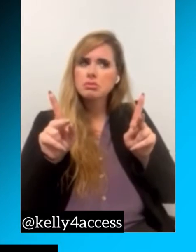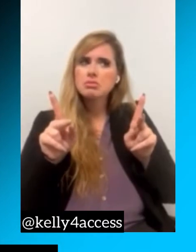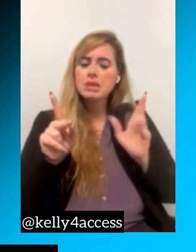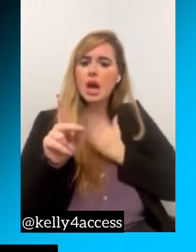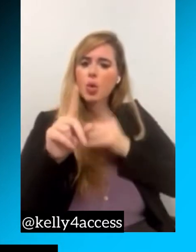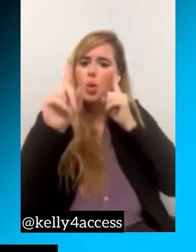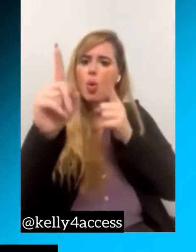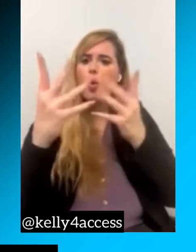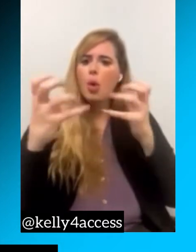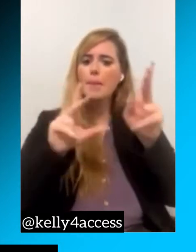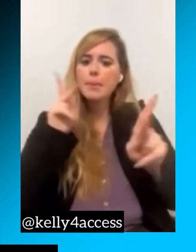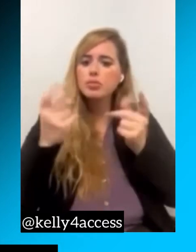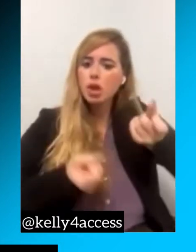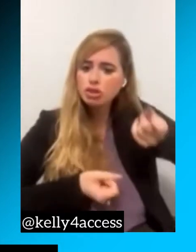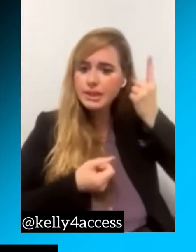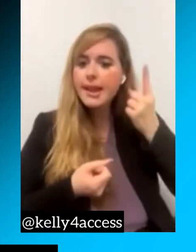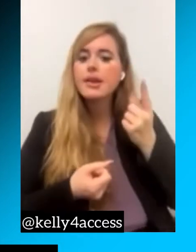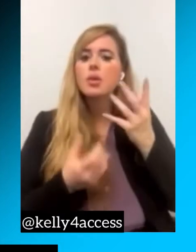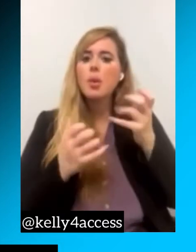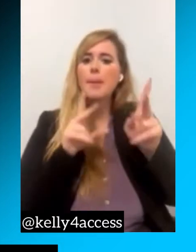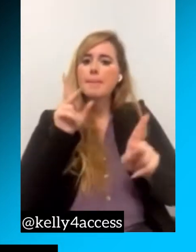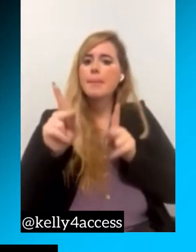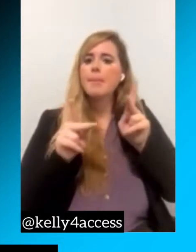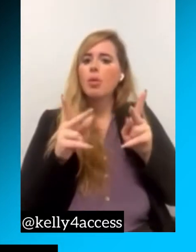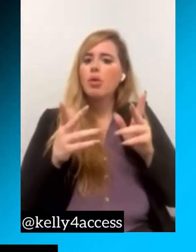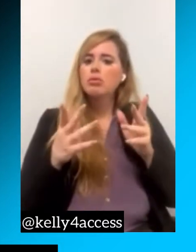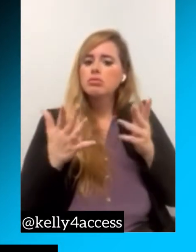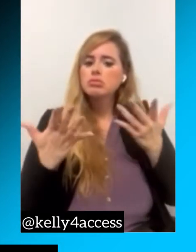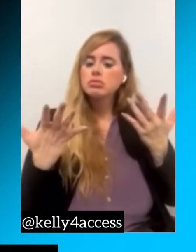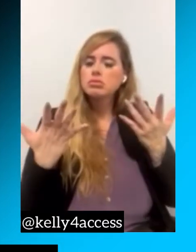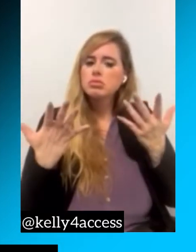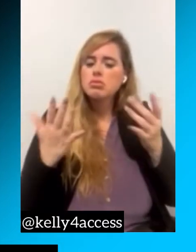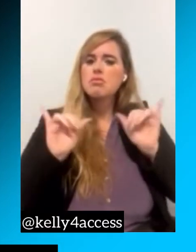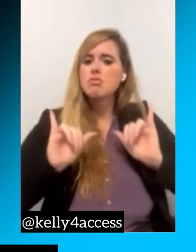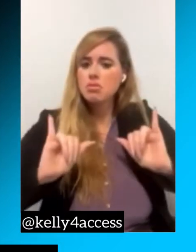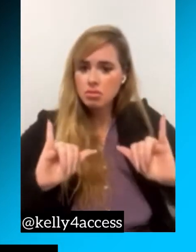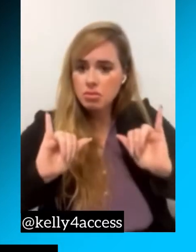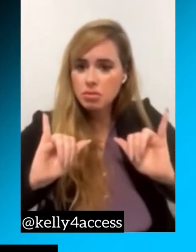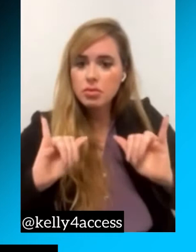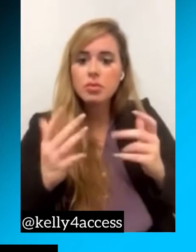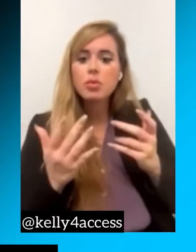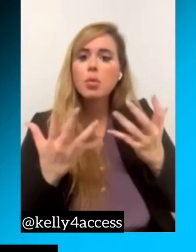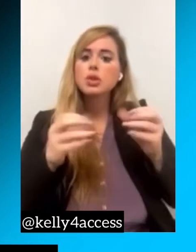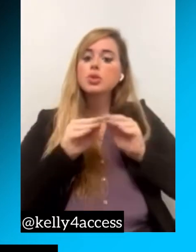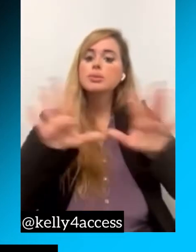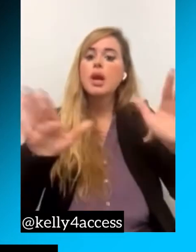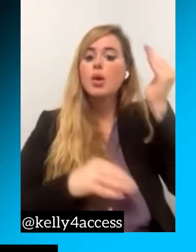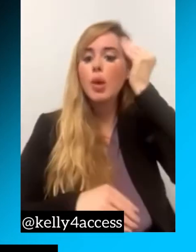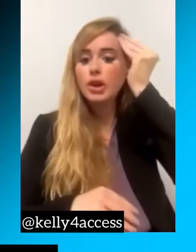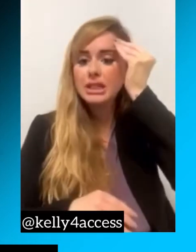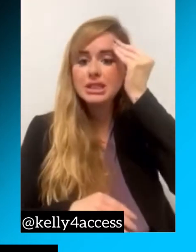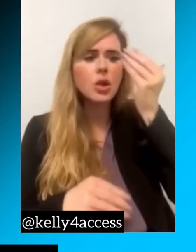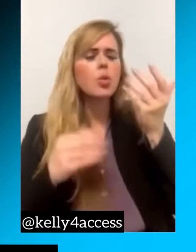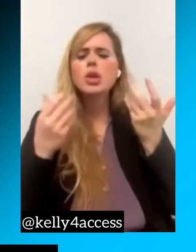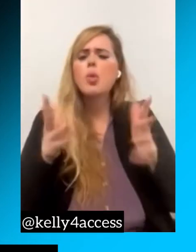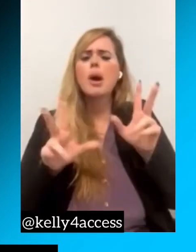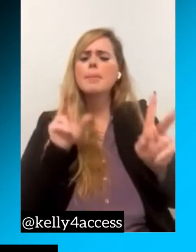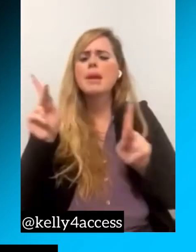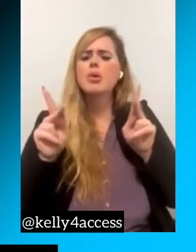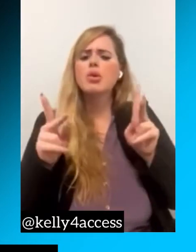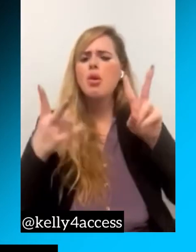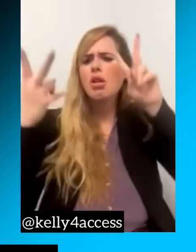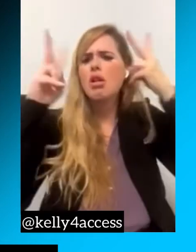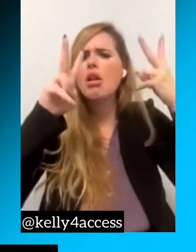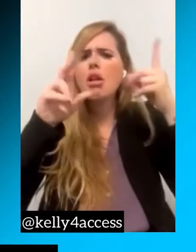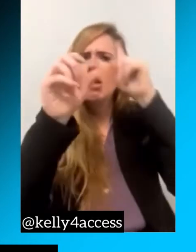this knowledge and let people know and spread awareness of like, hey, these are misconceptions. Don't hold on to these. You need to let them go. You need to see